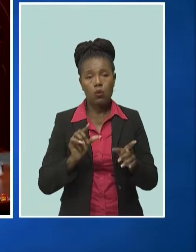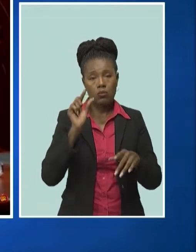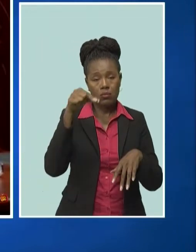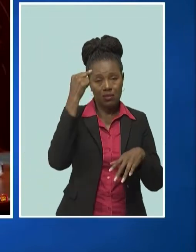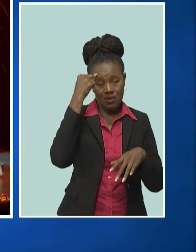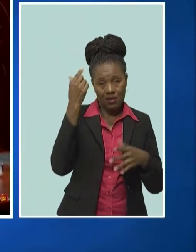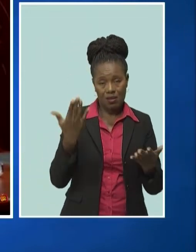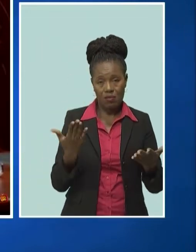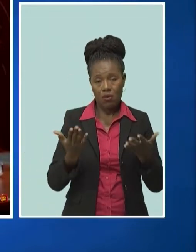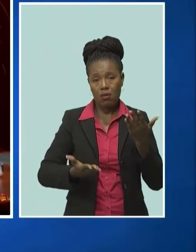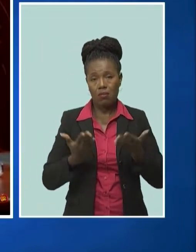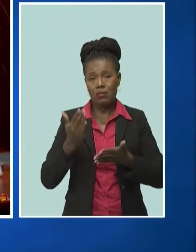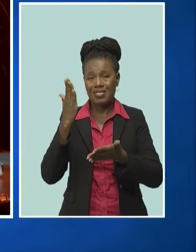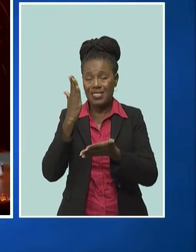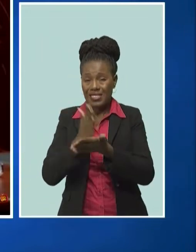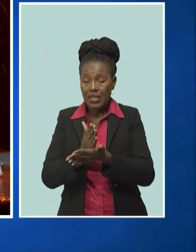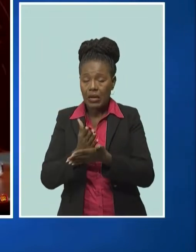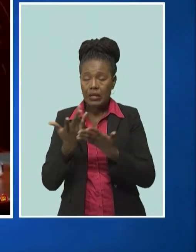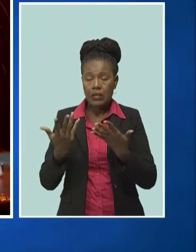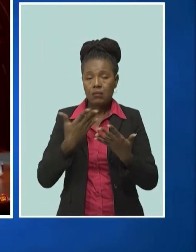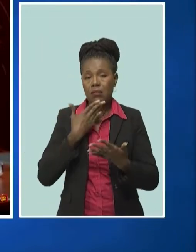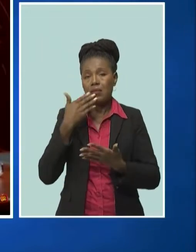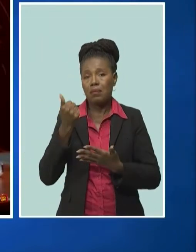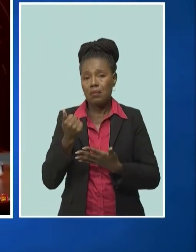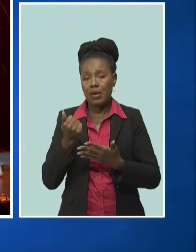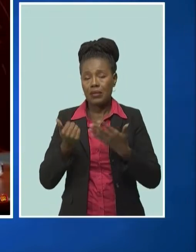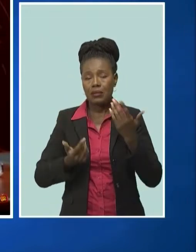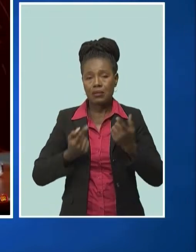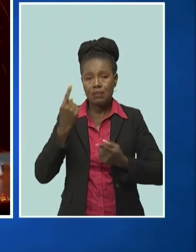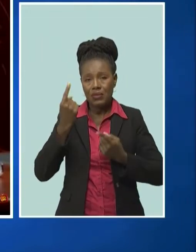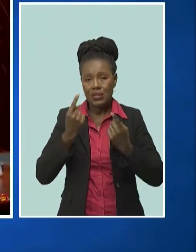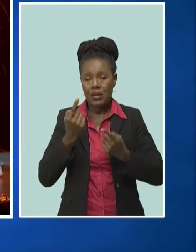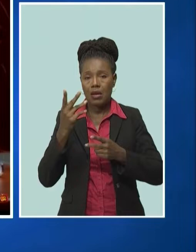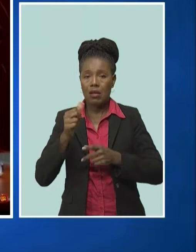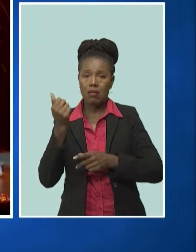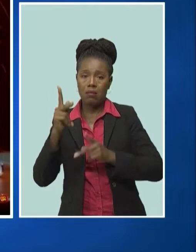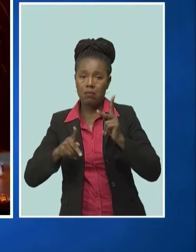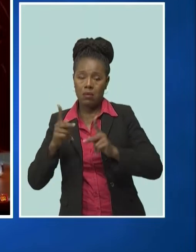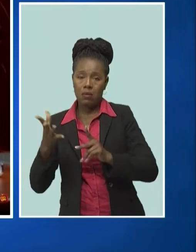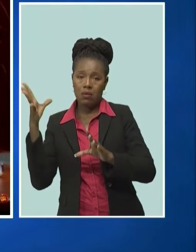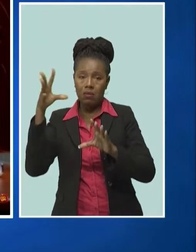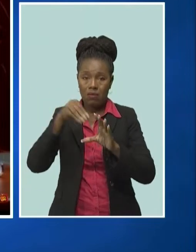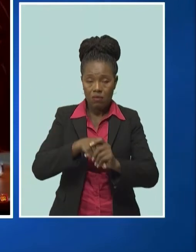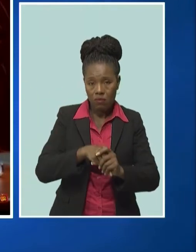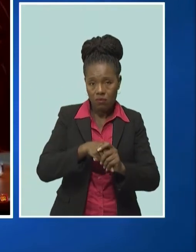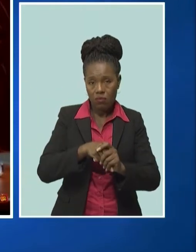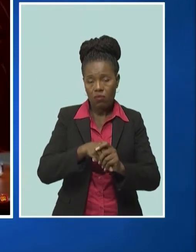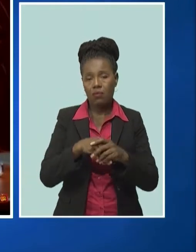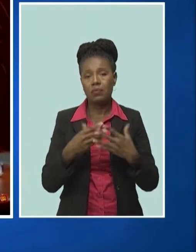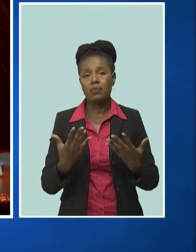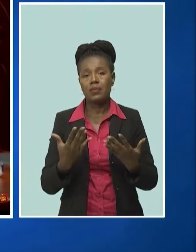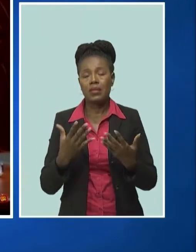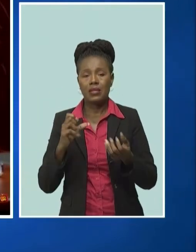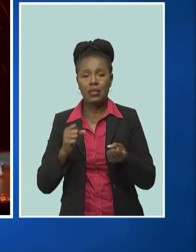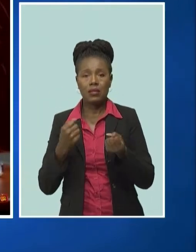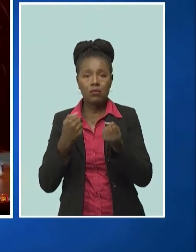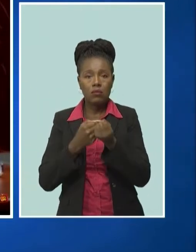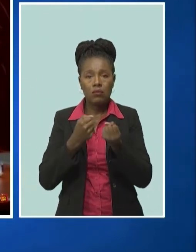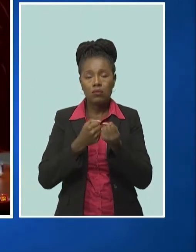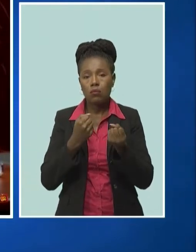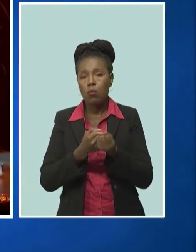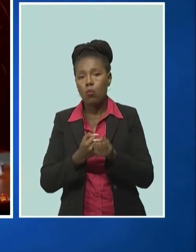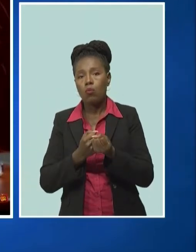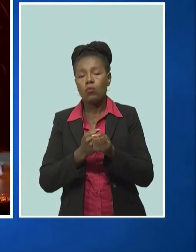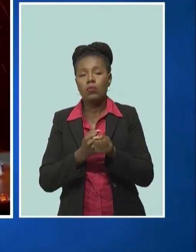consider to be not the best approach in relation to getting participation of the public in governance in